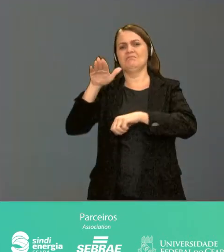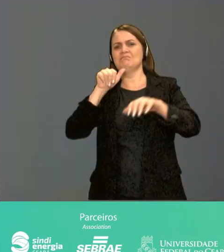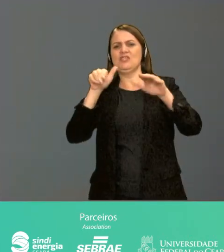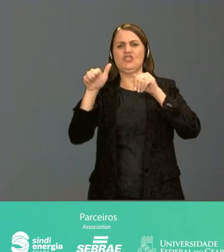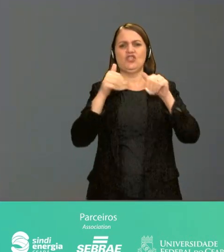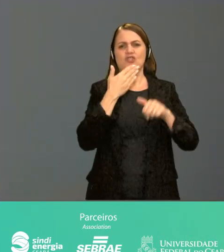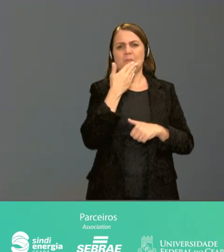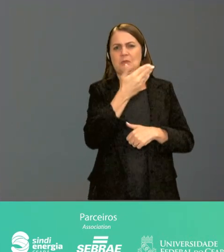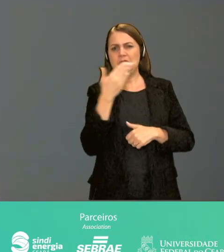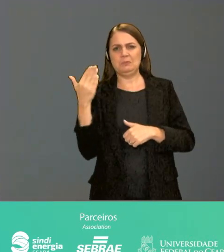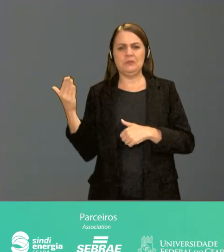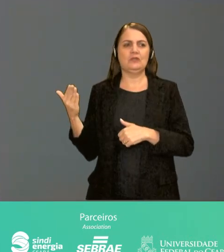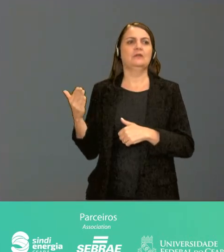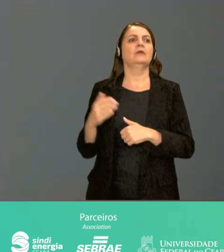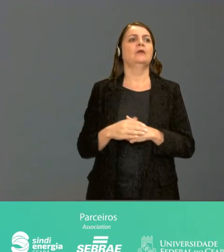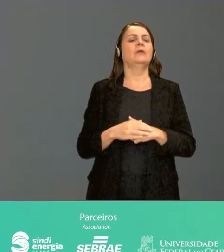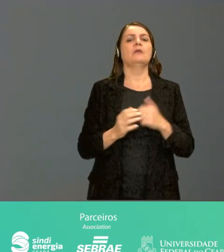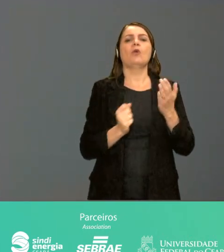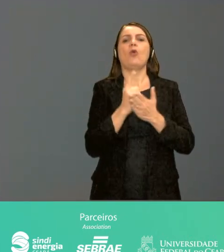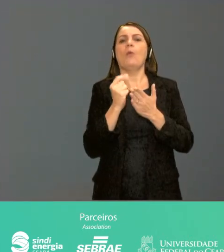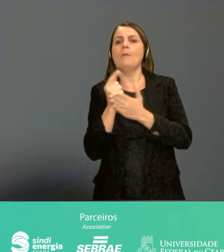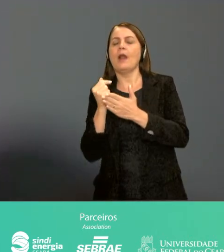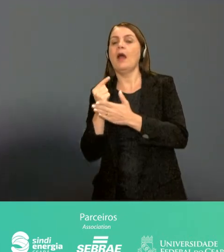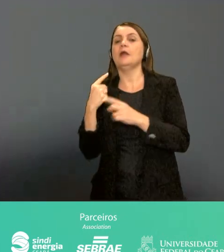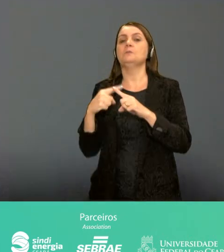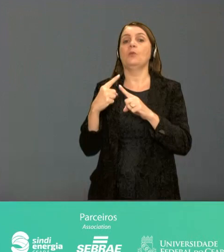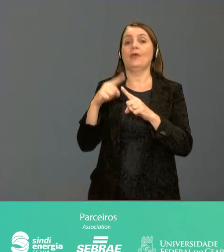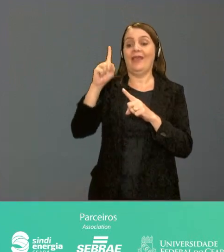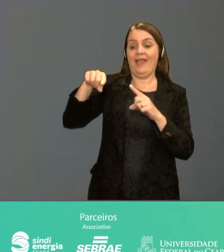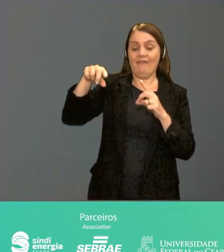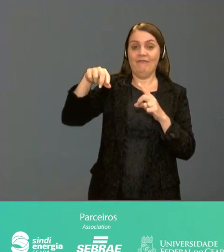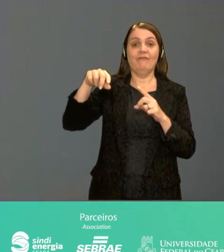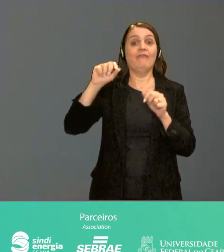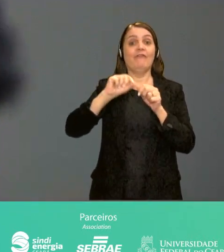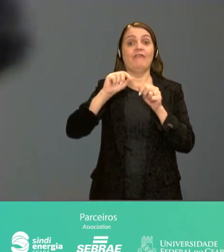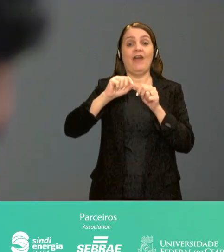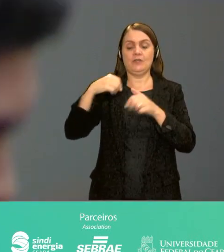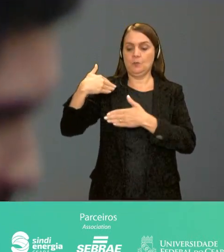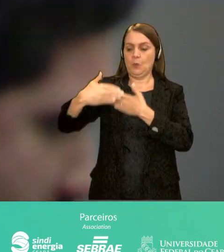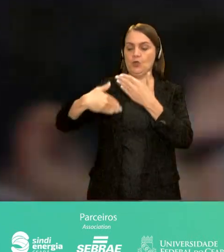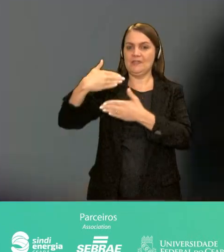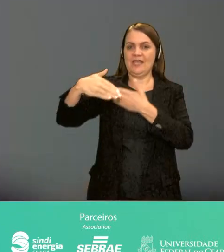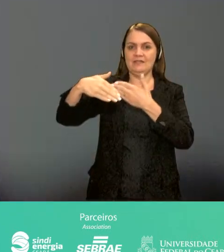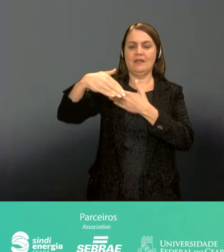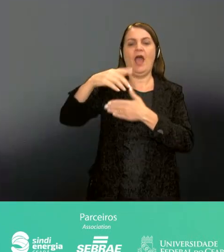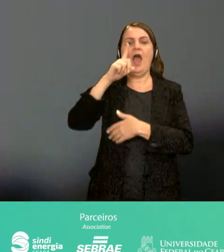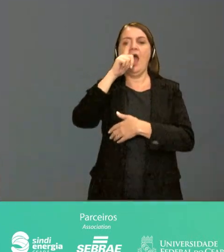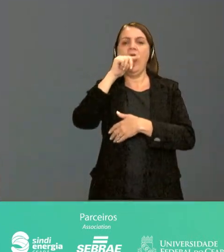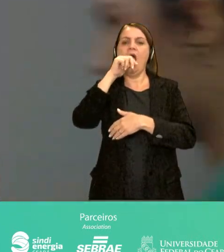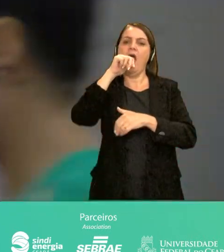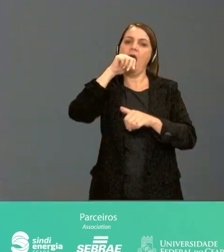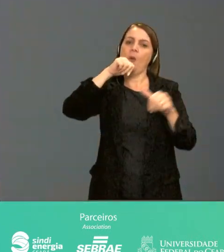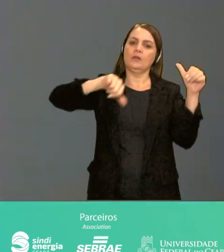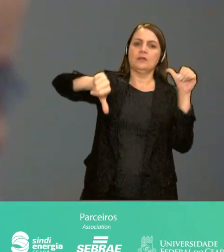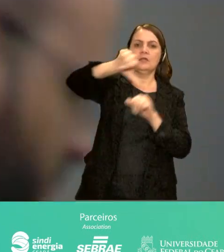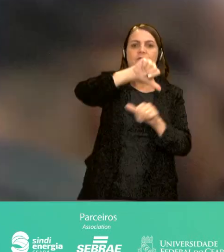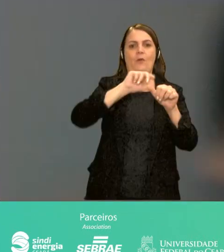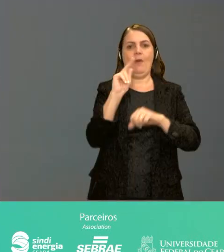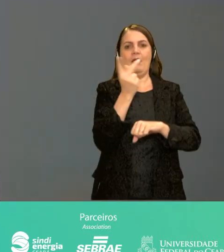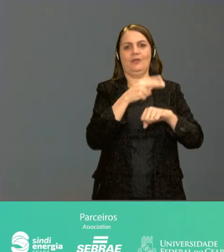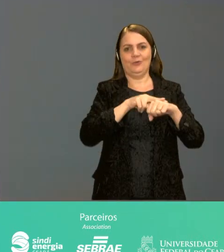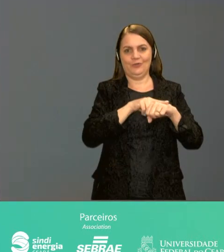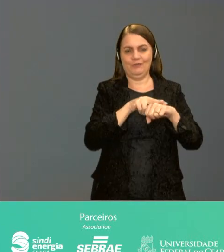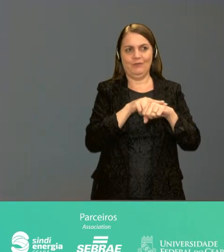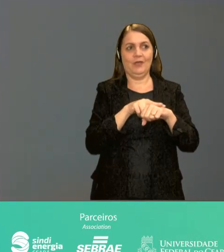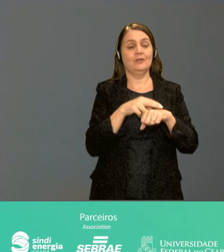green hydrogen and electrolyzes the water. They'll explain better. And I was very happy because in